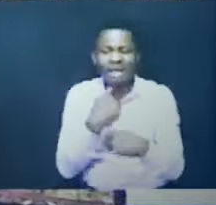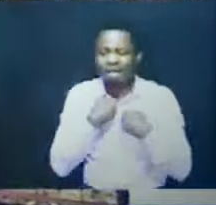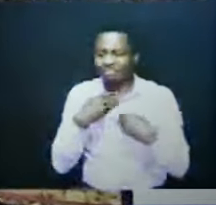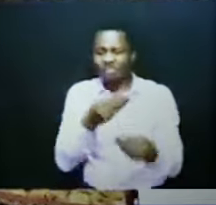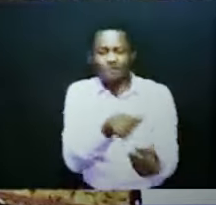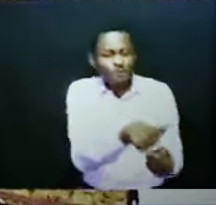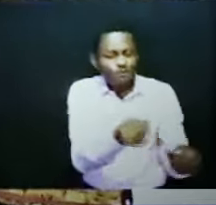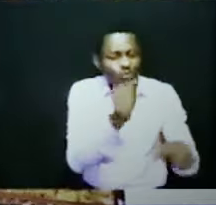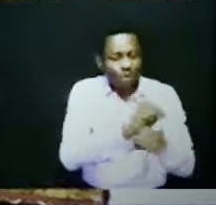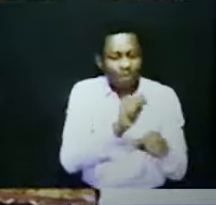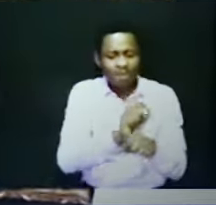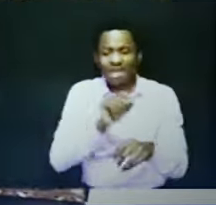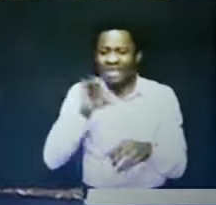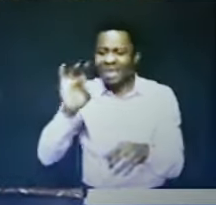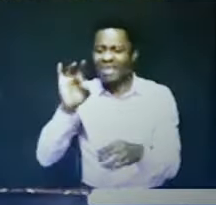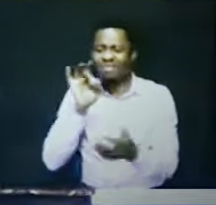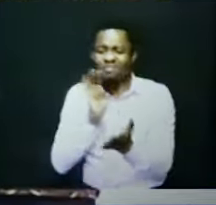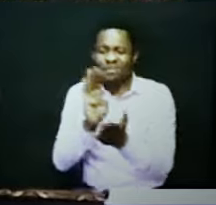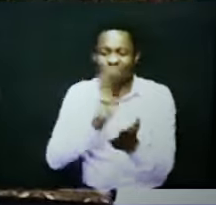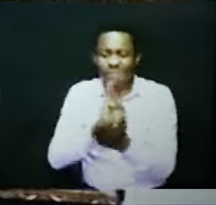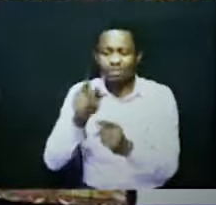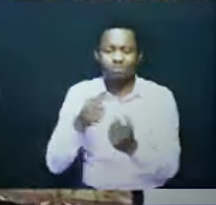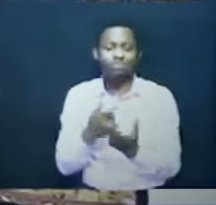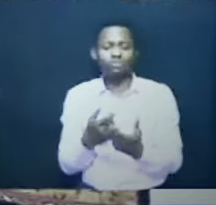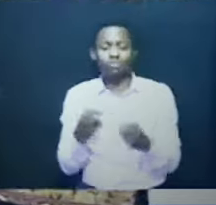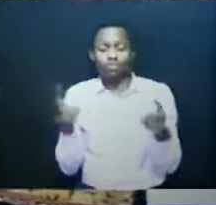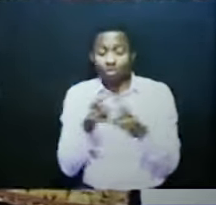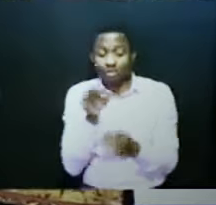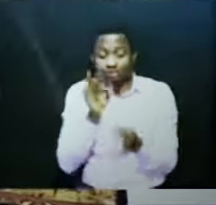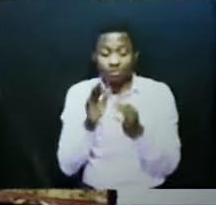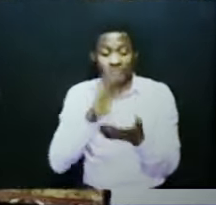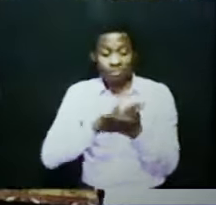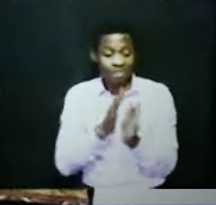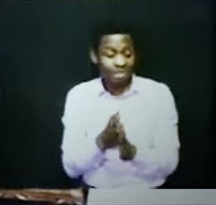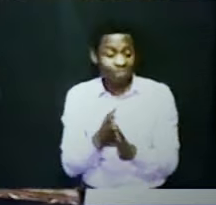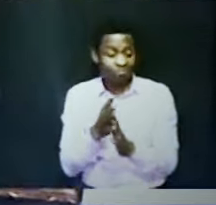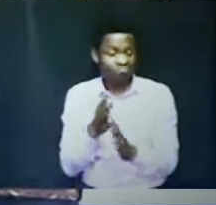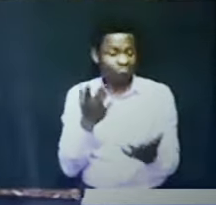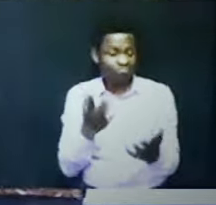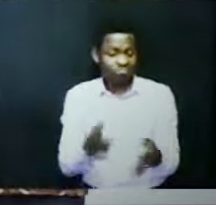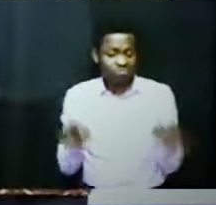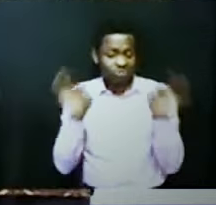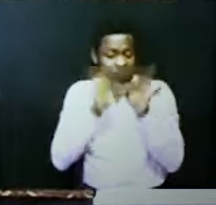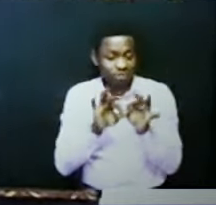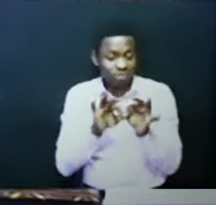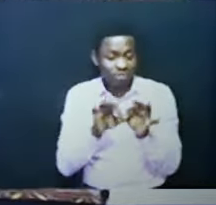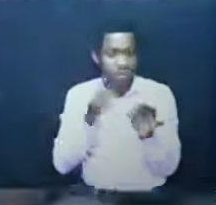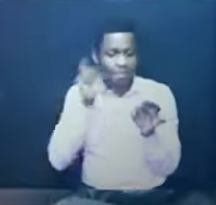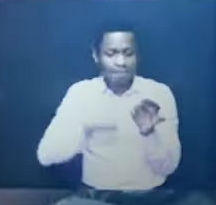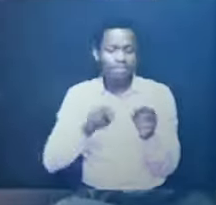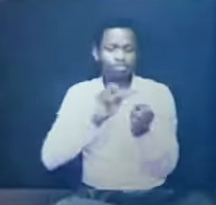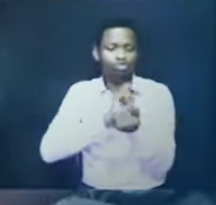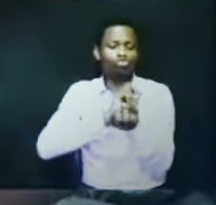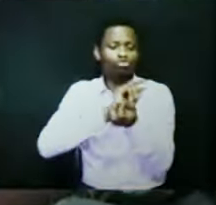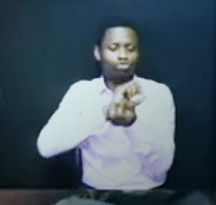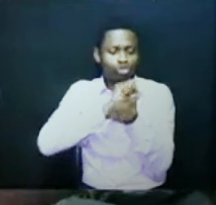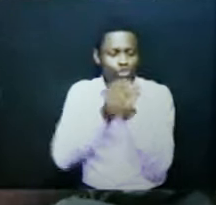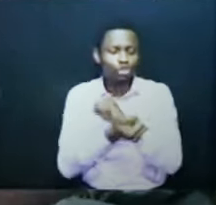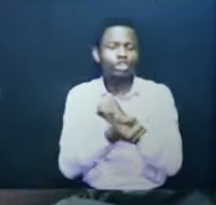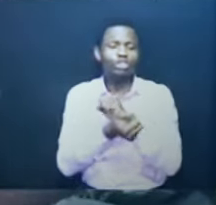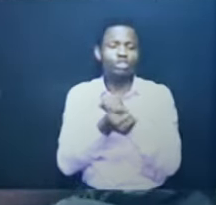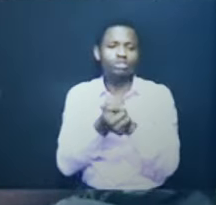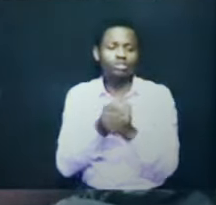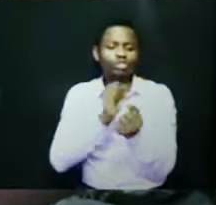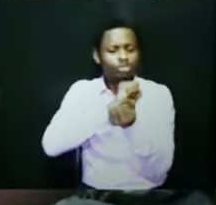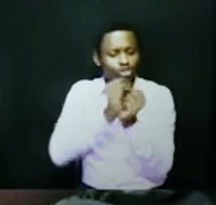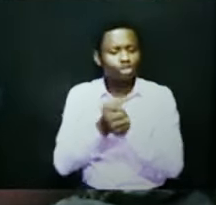You didn't ever trust as you. Now, for you to stay relevant and competitive, you need to reposition your hands. So, we'll be to me